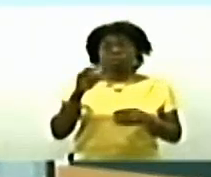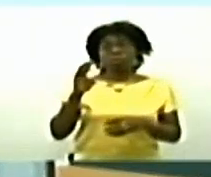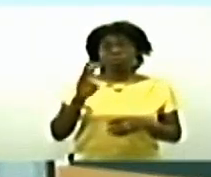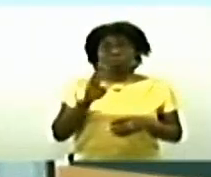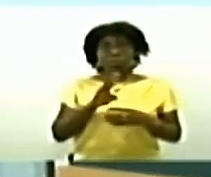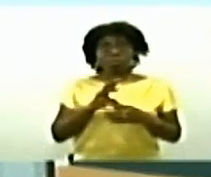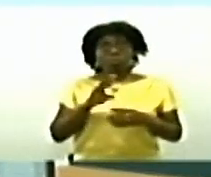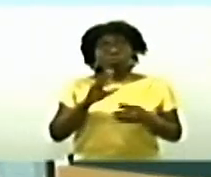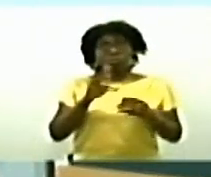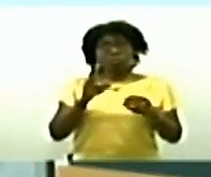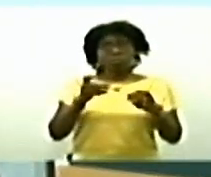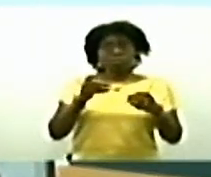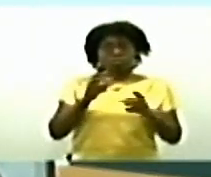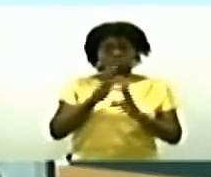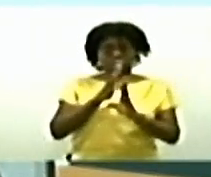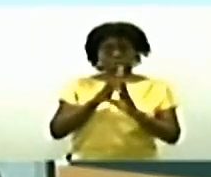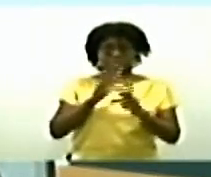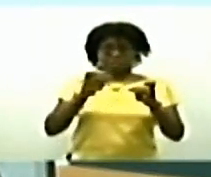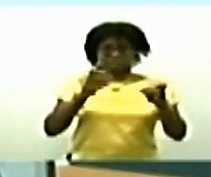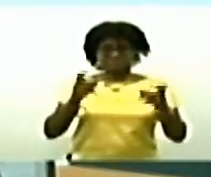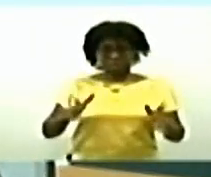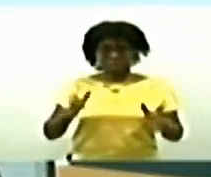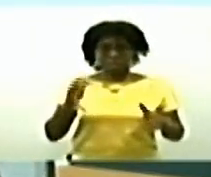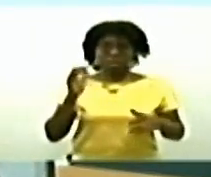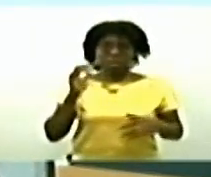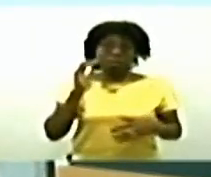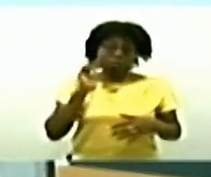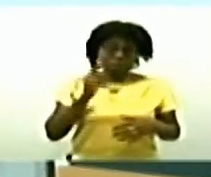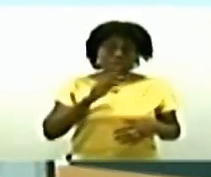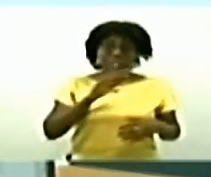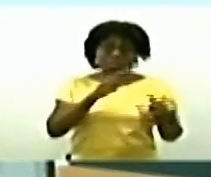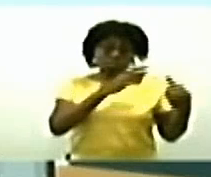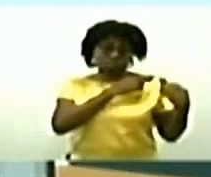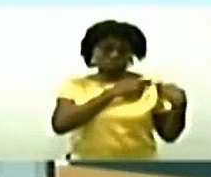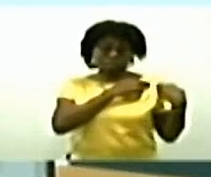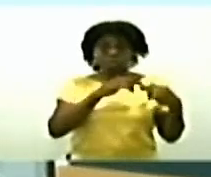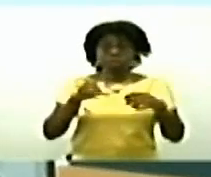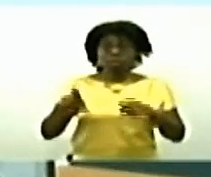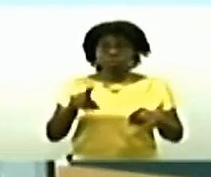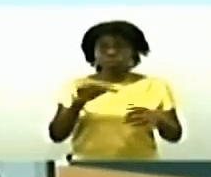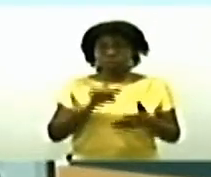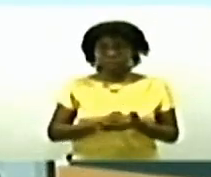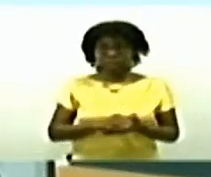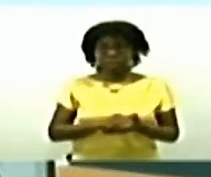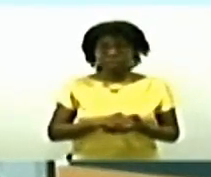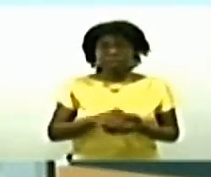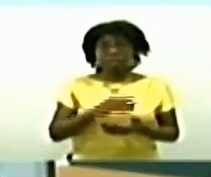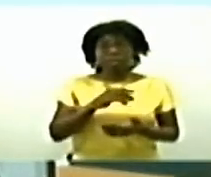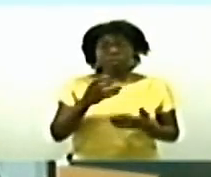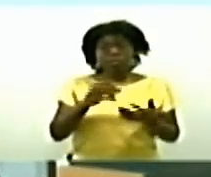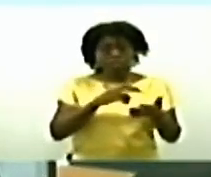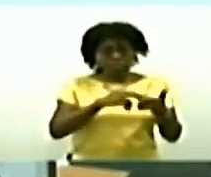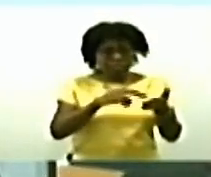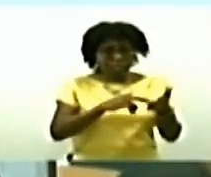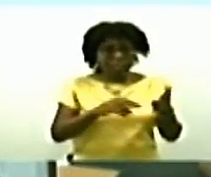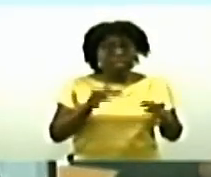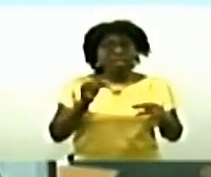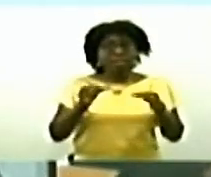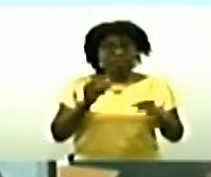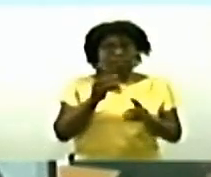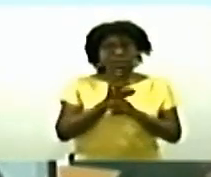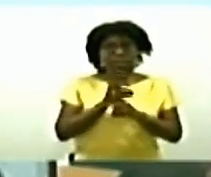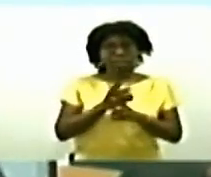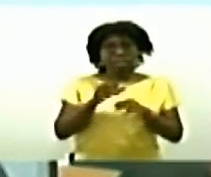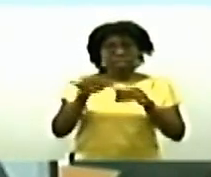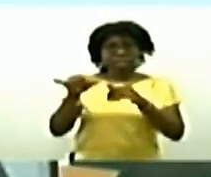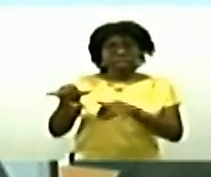such. But if, and let me read section 5, Mr. President, he said, if a motor vehicle remains